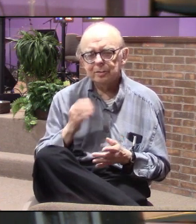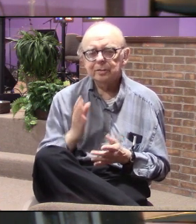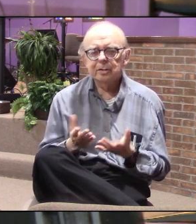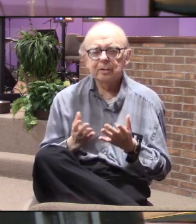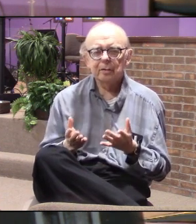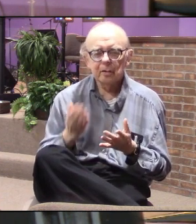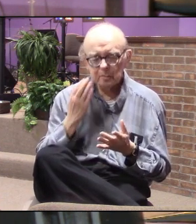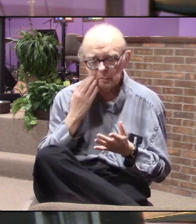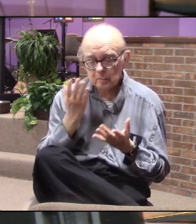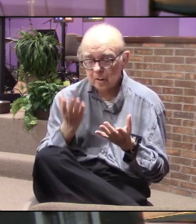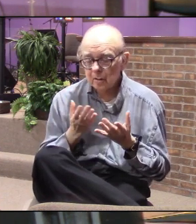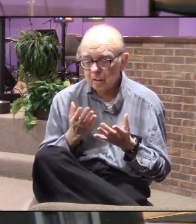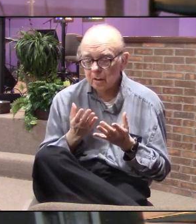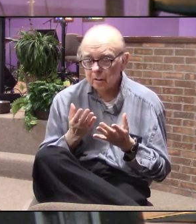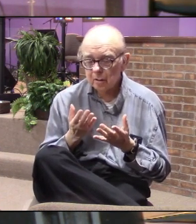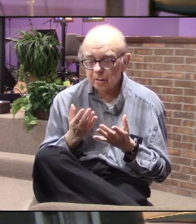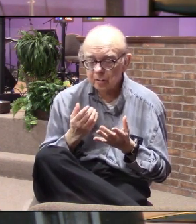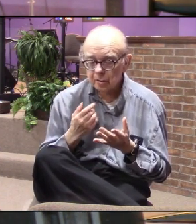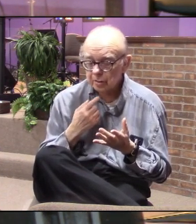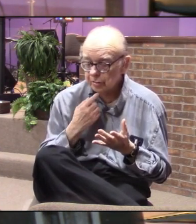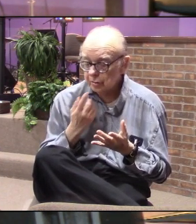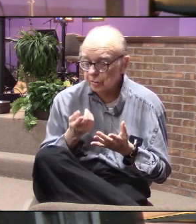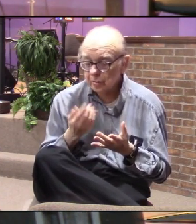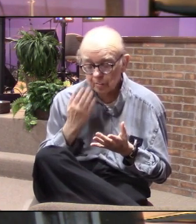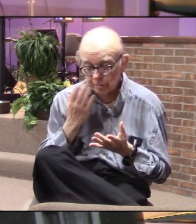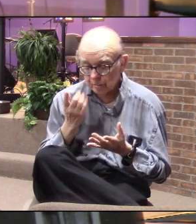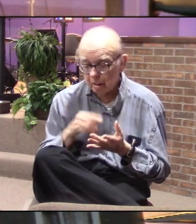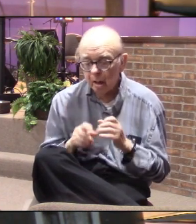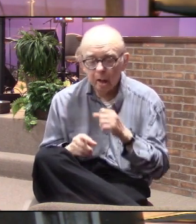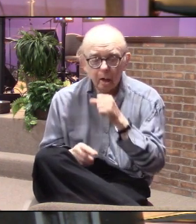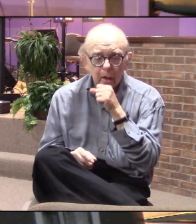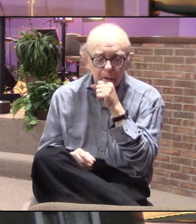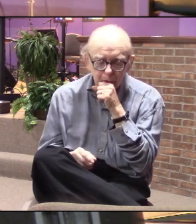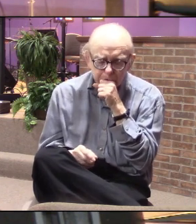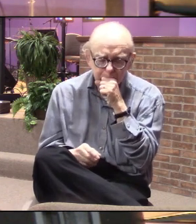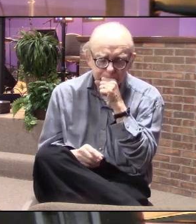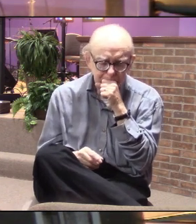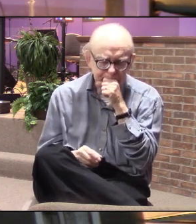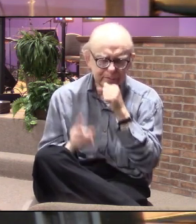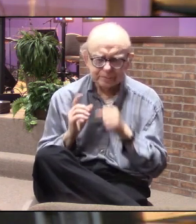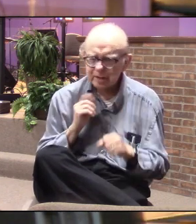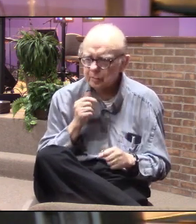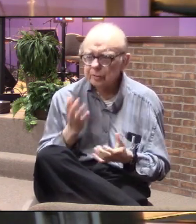wants to know, do you know what it is that you really need, not what you want?